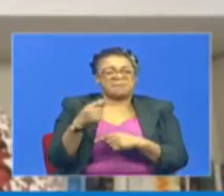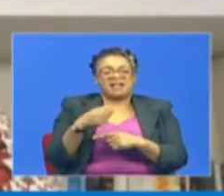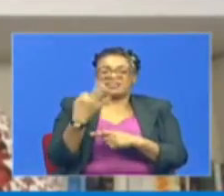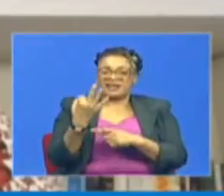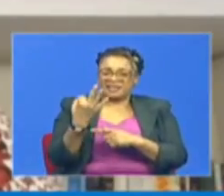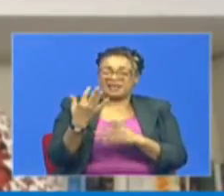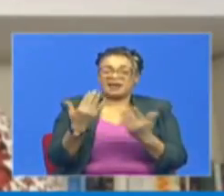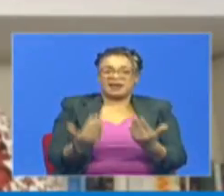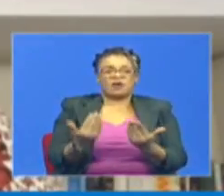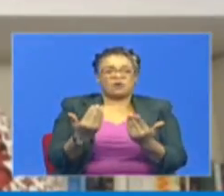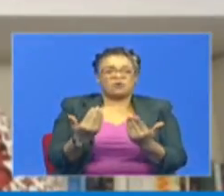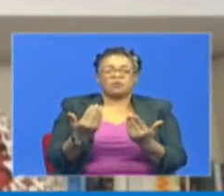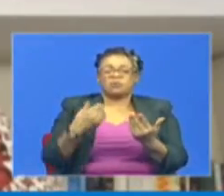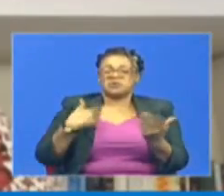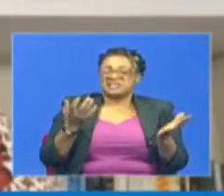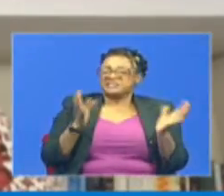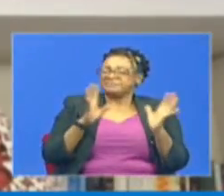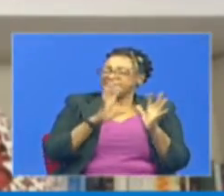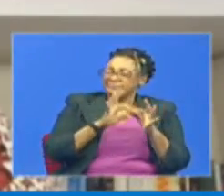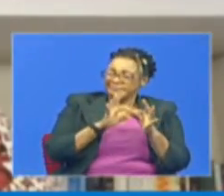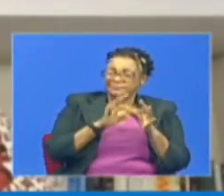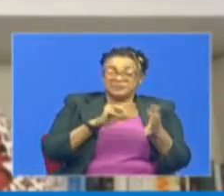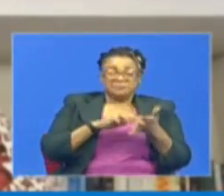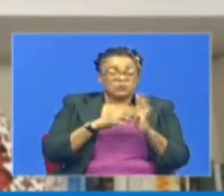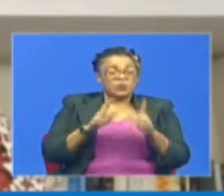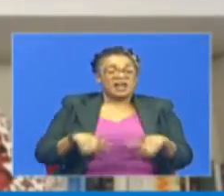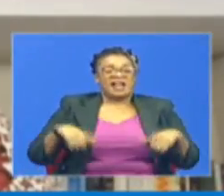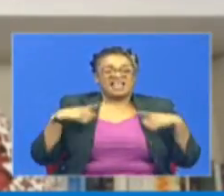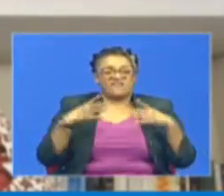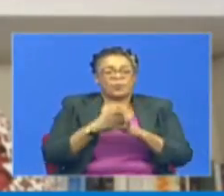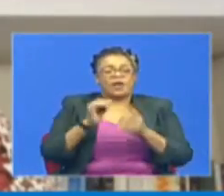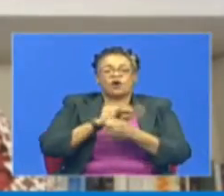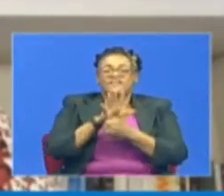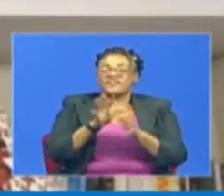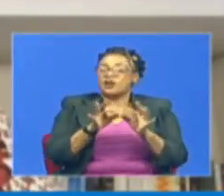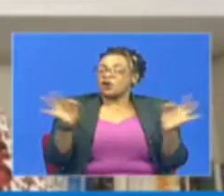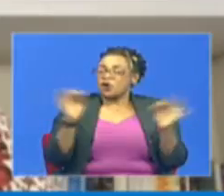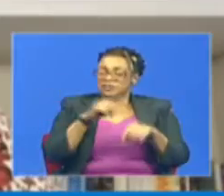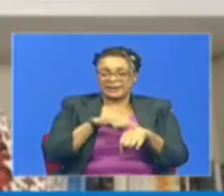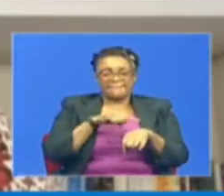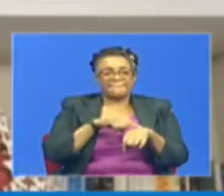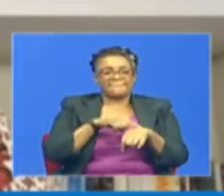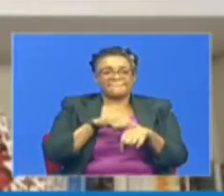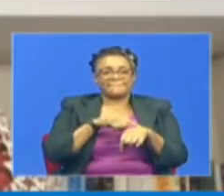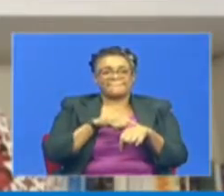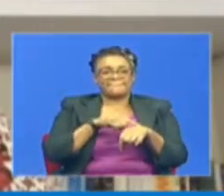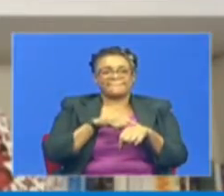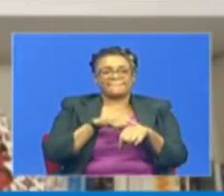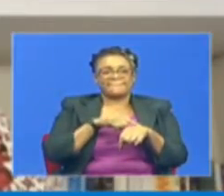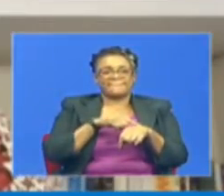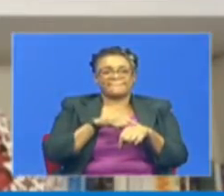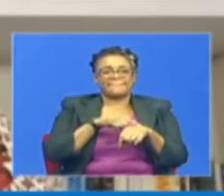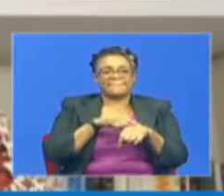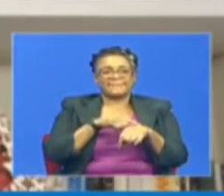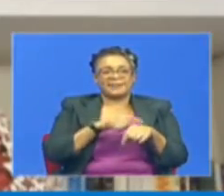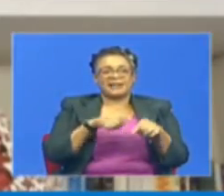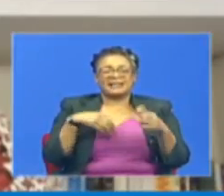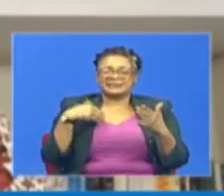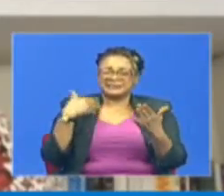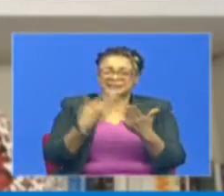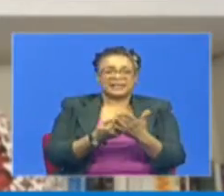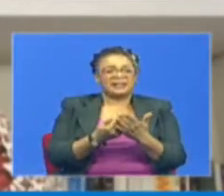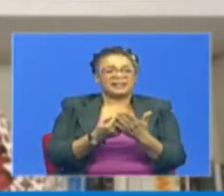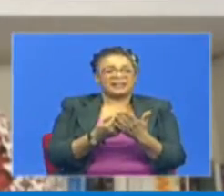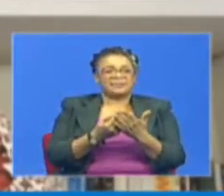ourselves accustomed to the fact that we shall be living with COVID for a long time until a vaccine is found and until